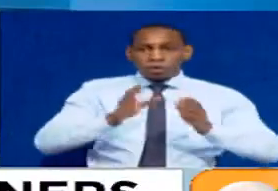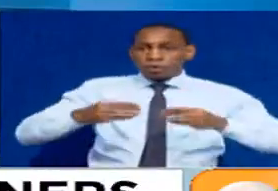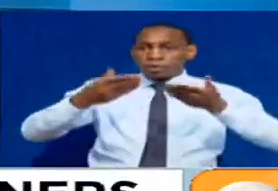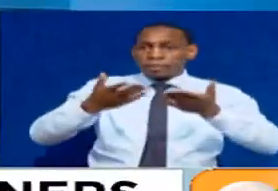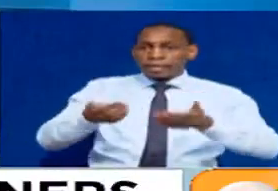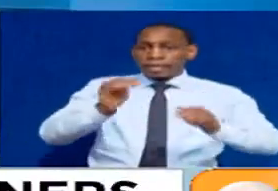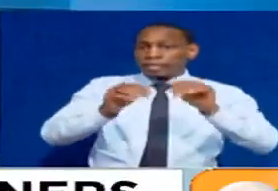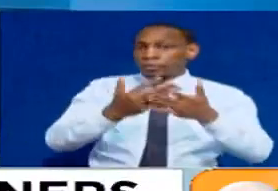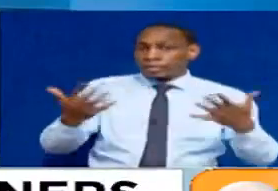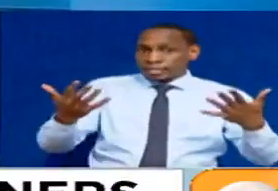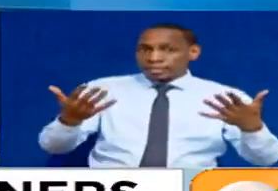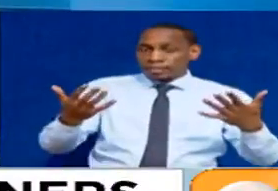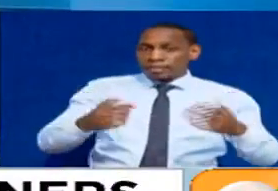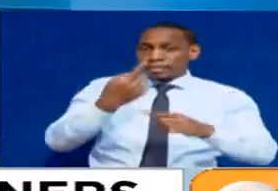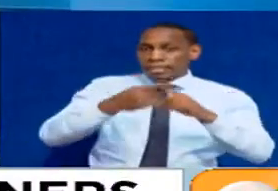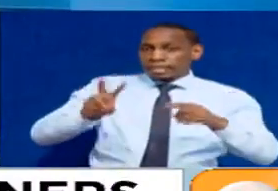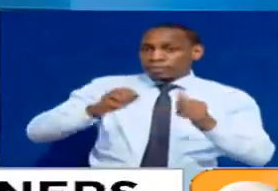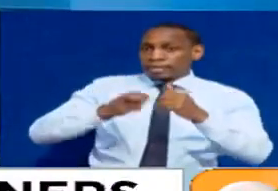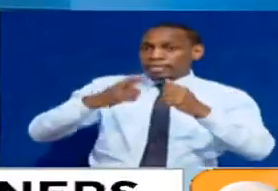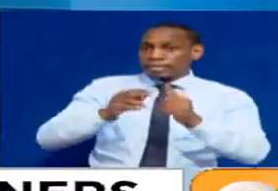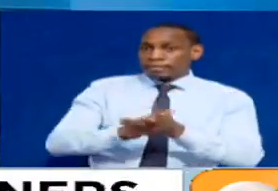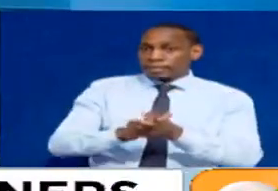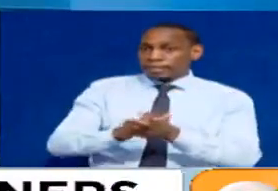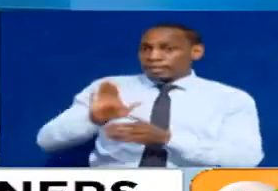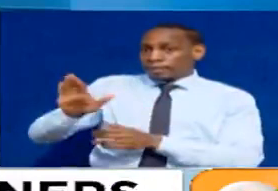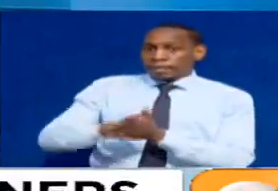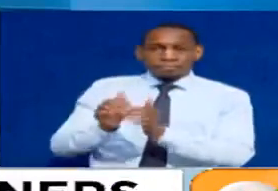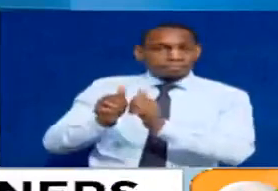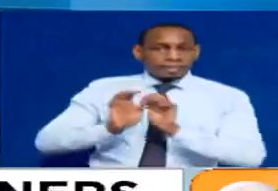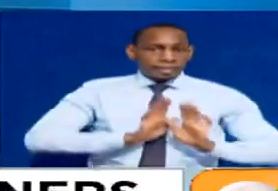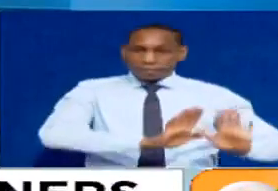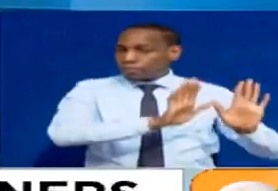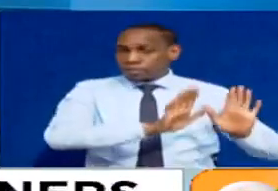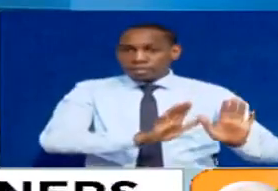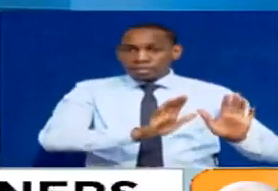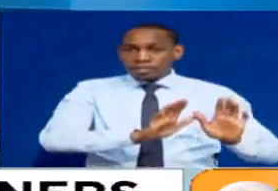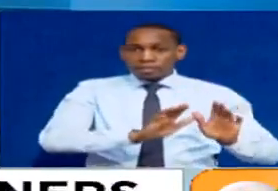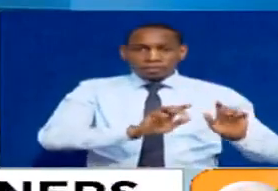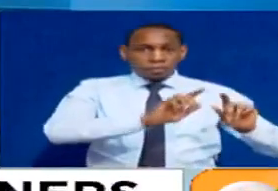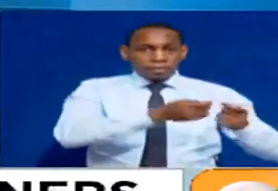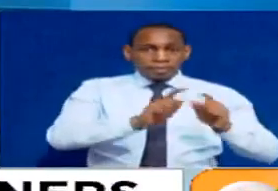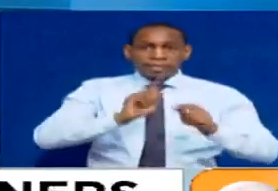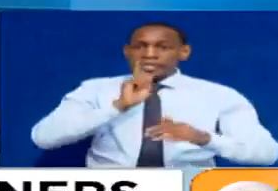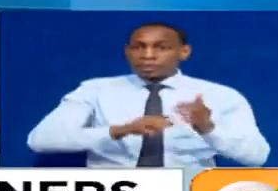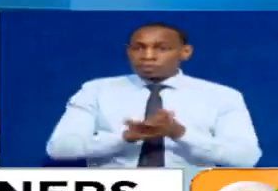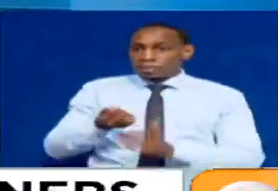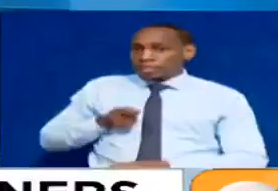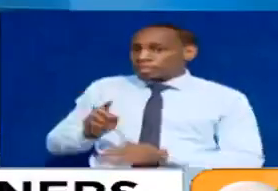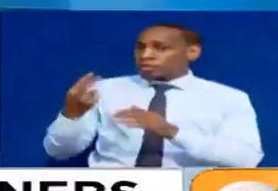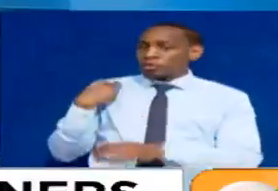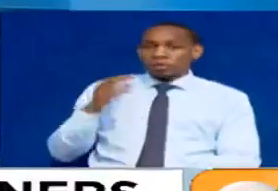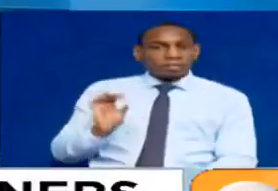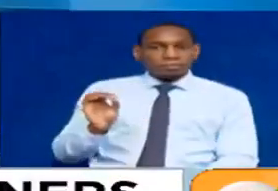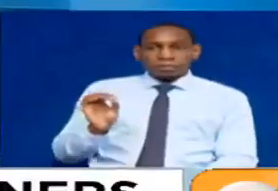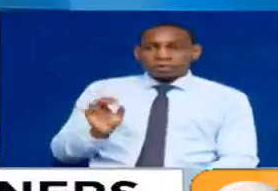procuring election materials in 2017, Kiuluku, however, distanced herself from the irregularity, saying she was not